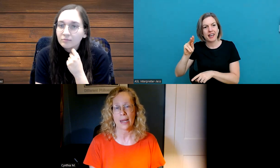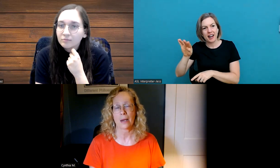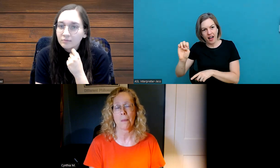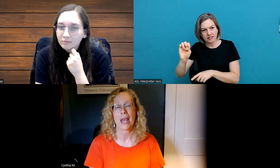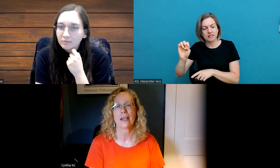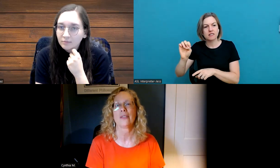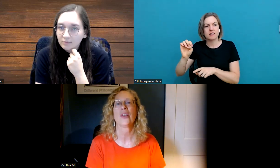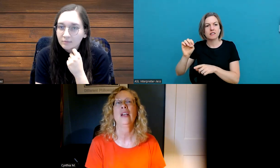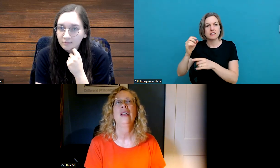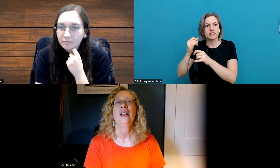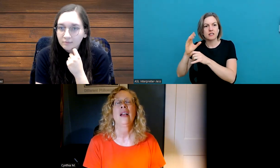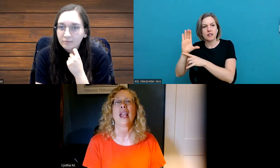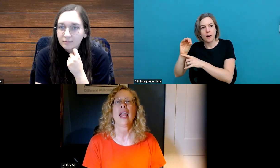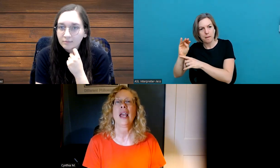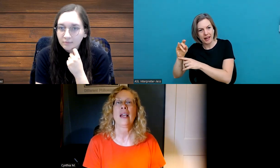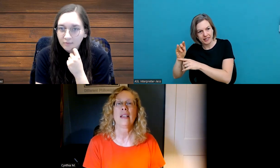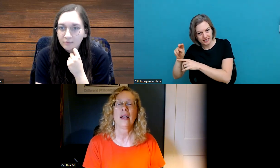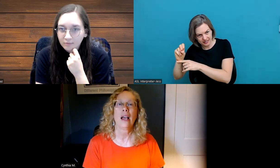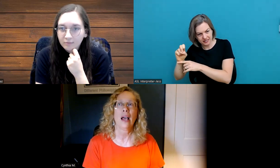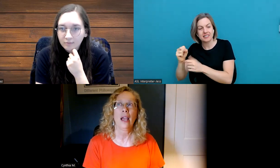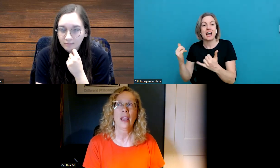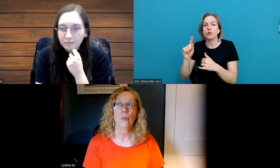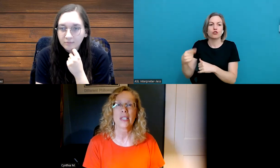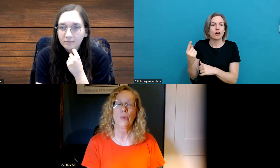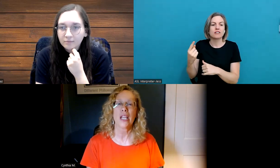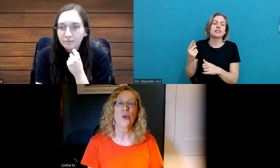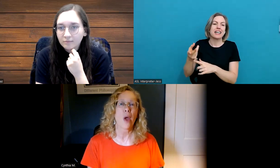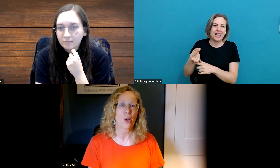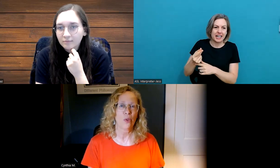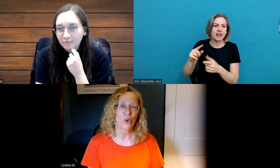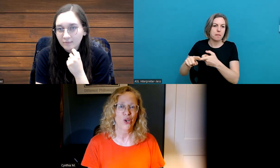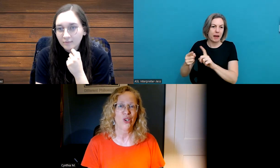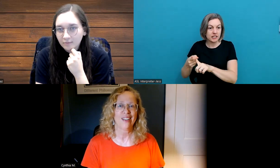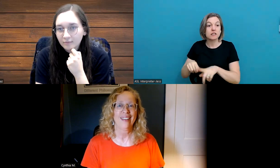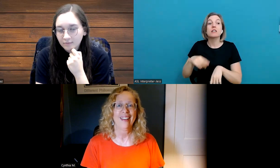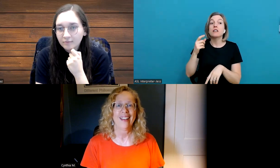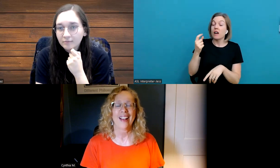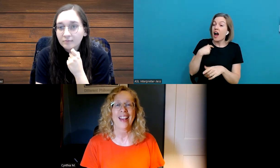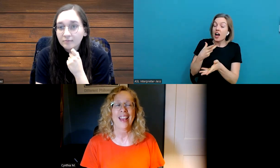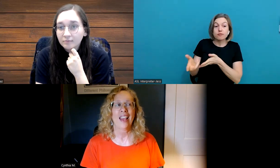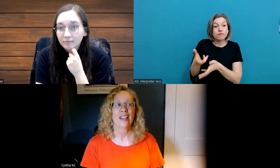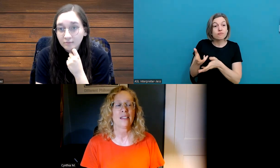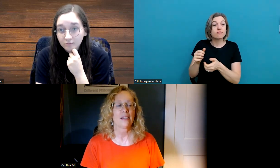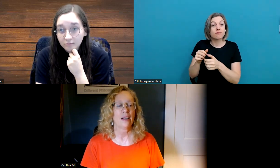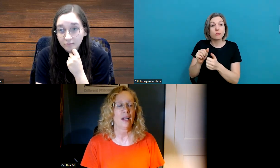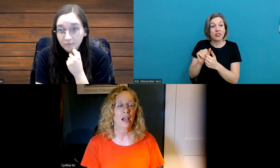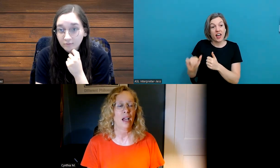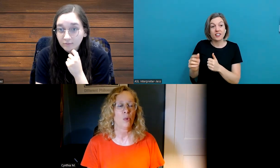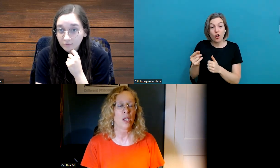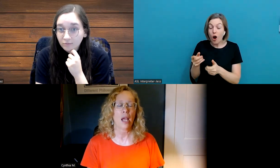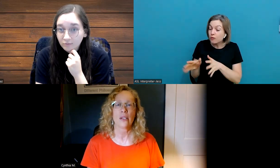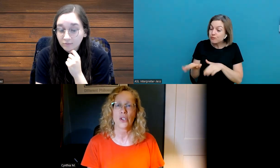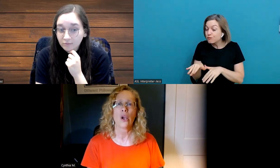just Canine Companions. And I was able to interact with the dog. And